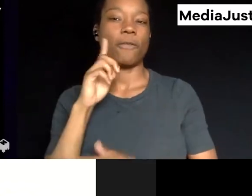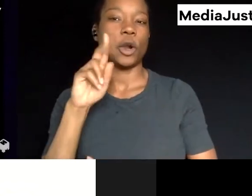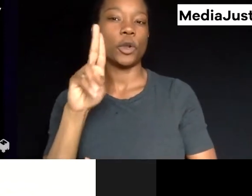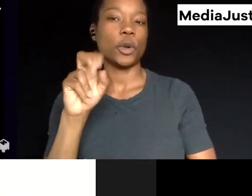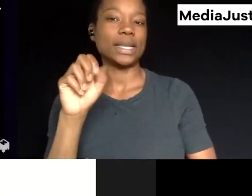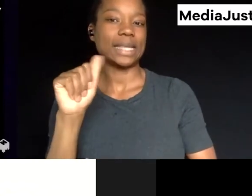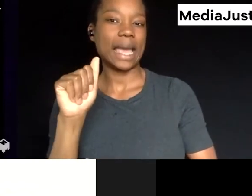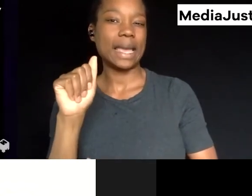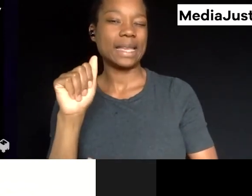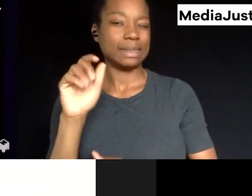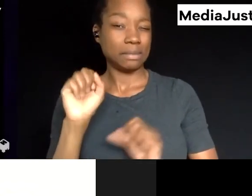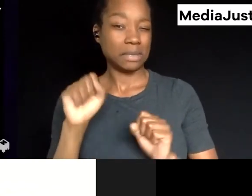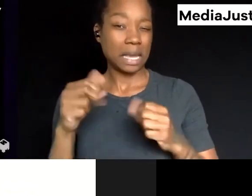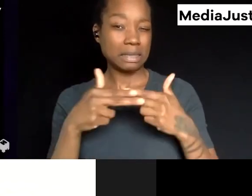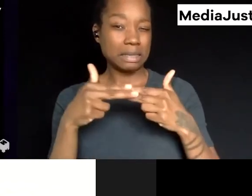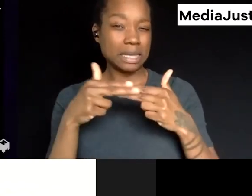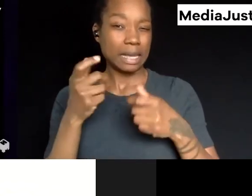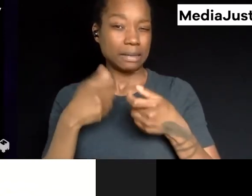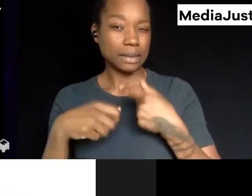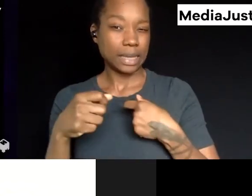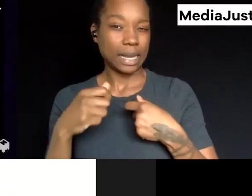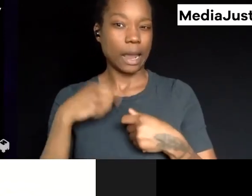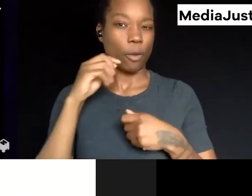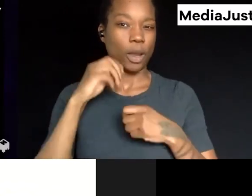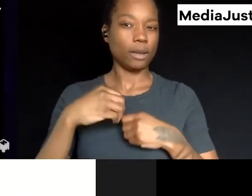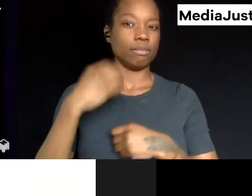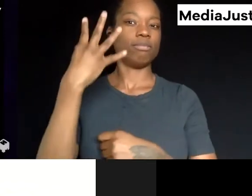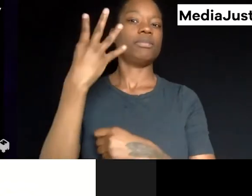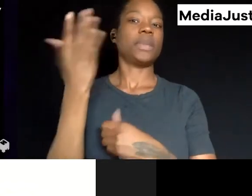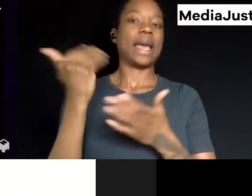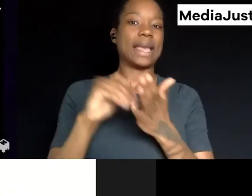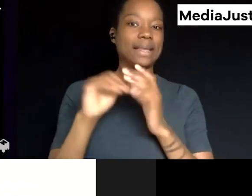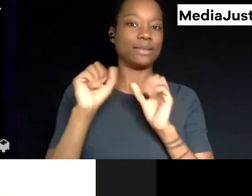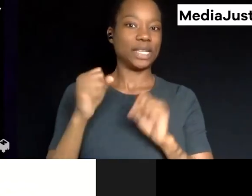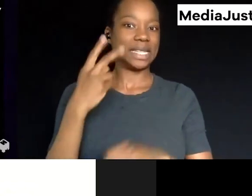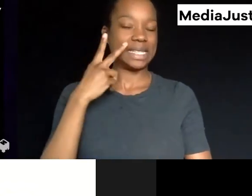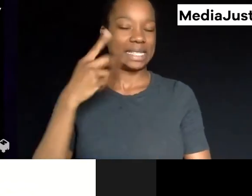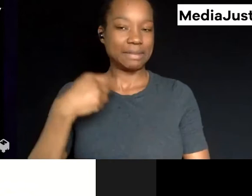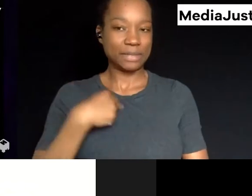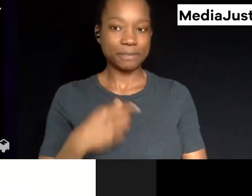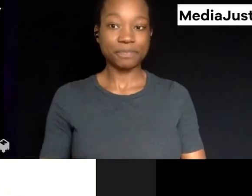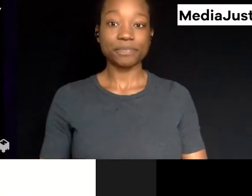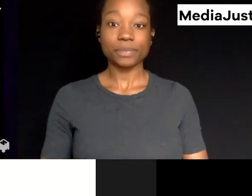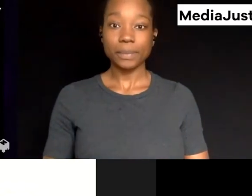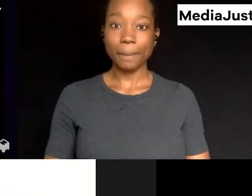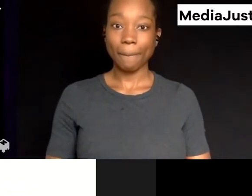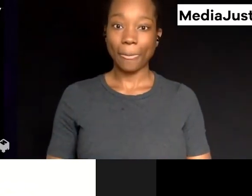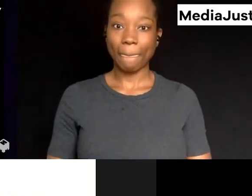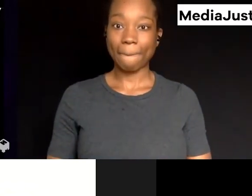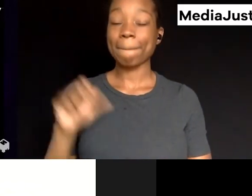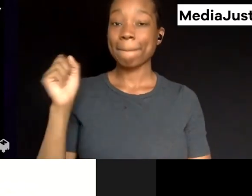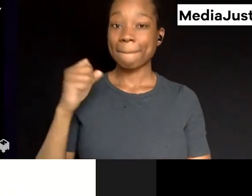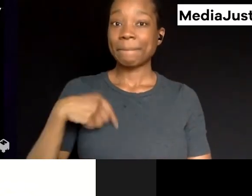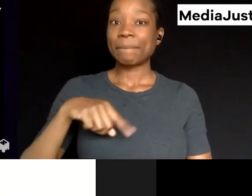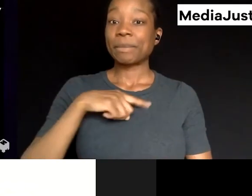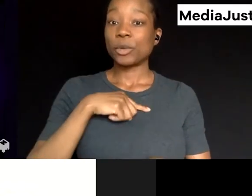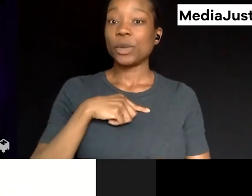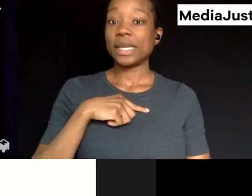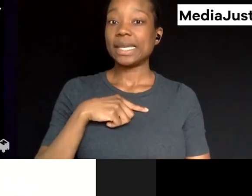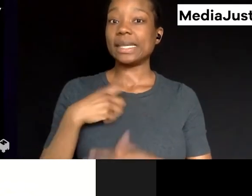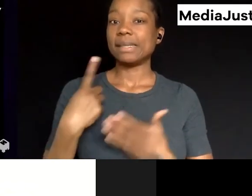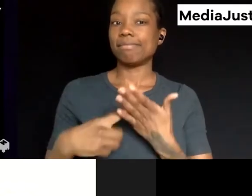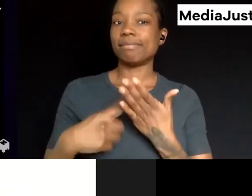my slide. There we go. And I'll come back on screen so that you can see me. We talked about the history of the